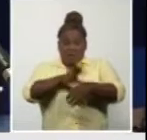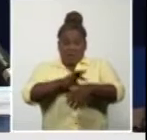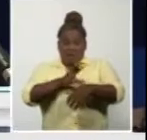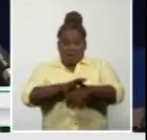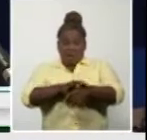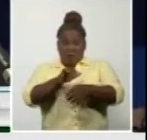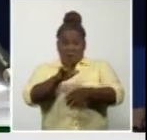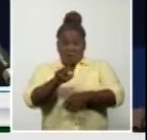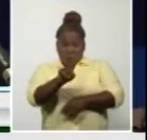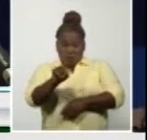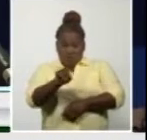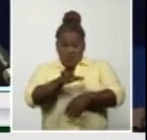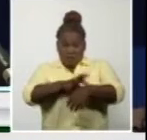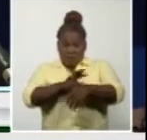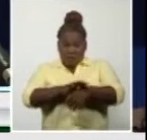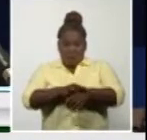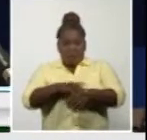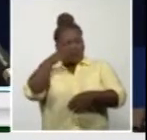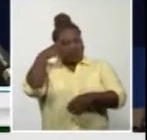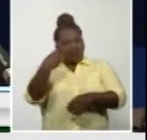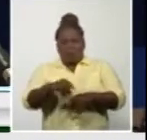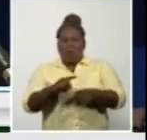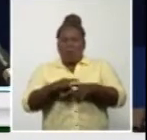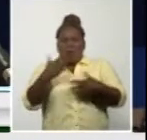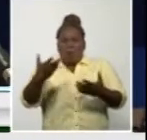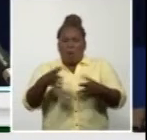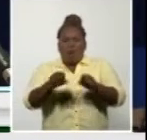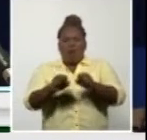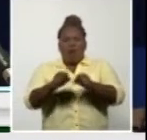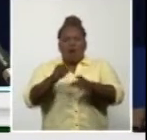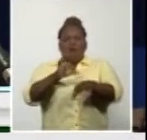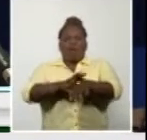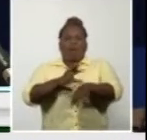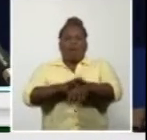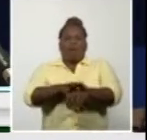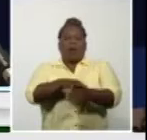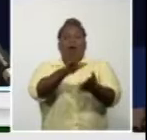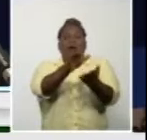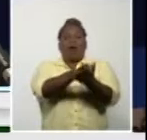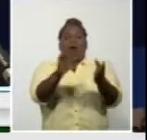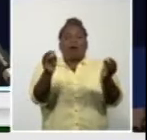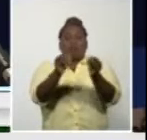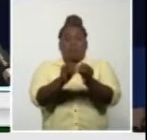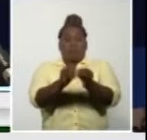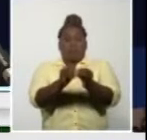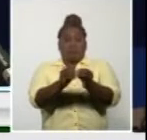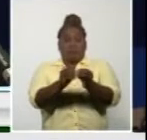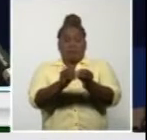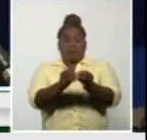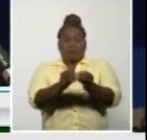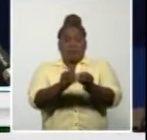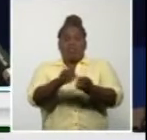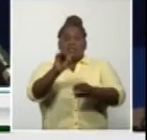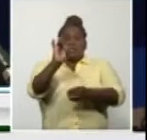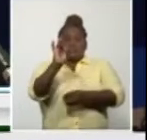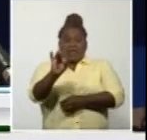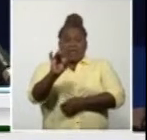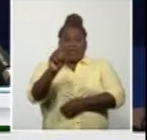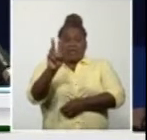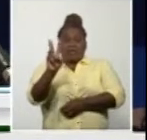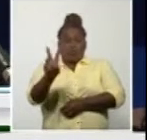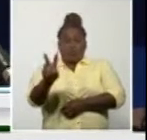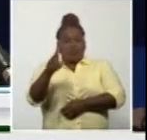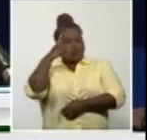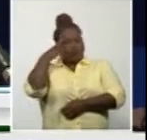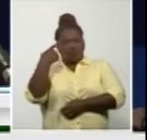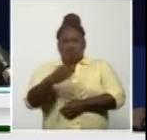That represents 89.4%. Yesterday, in one of the 11 cases, the source of infection